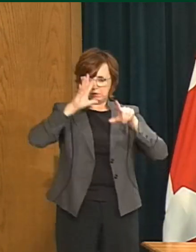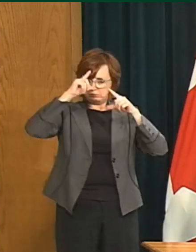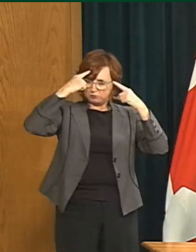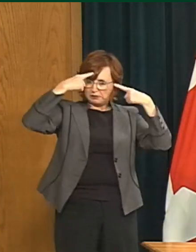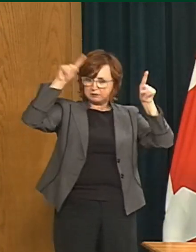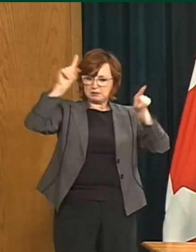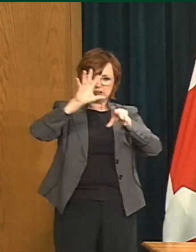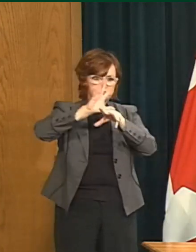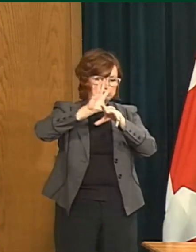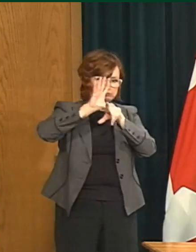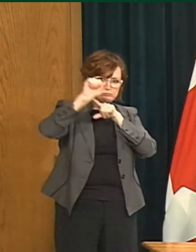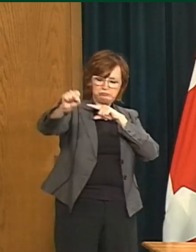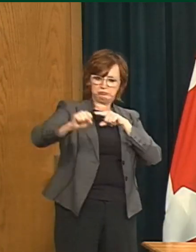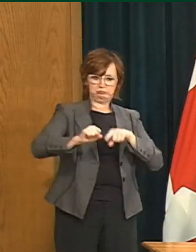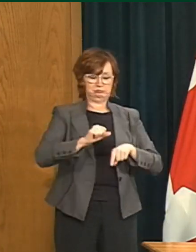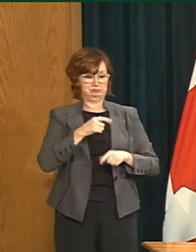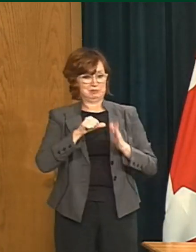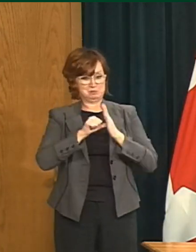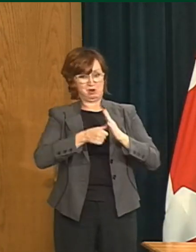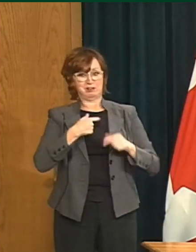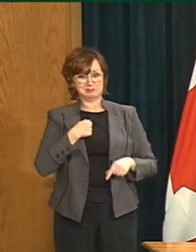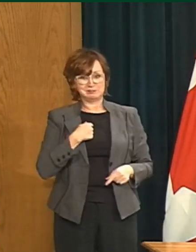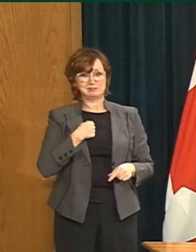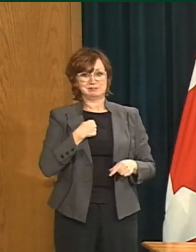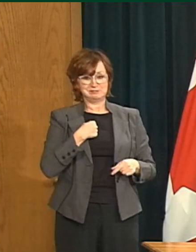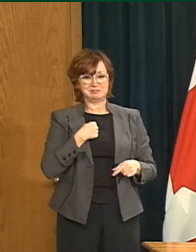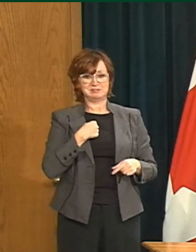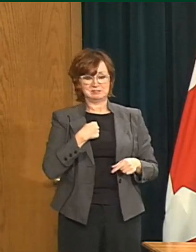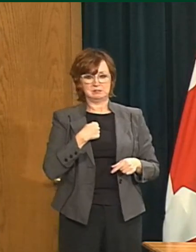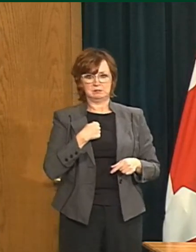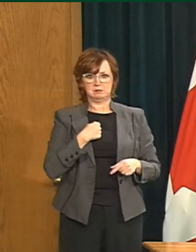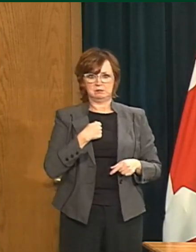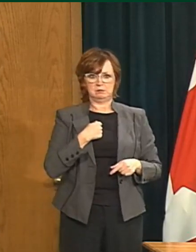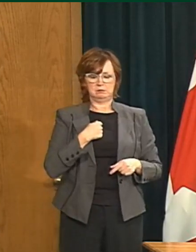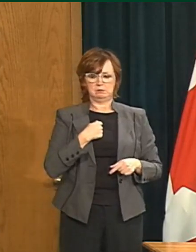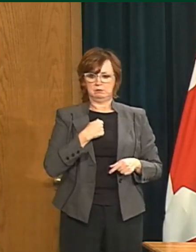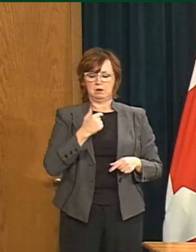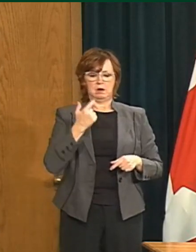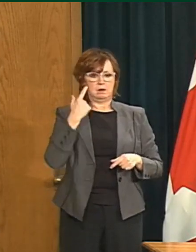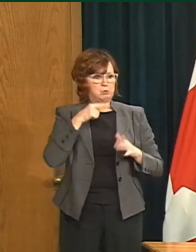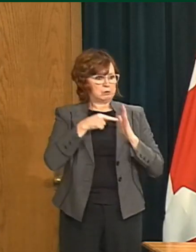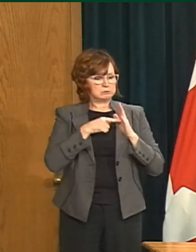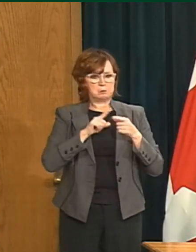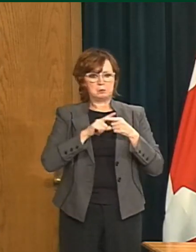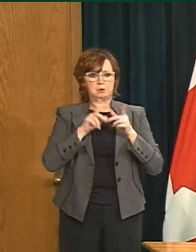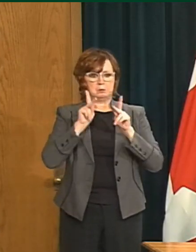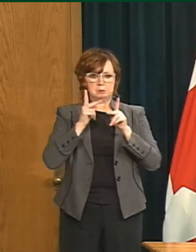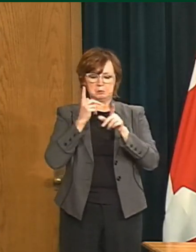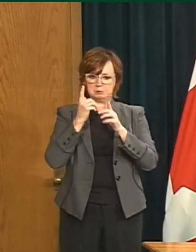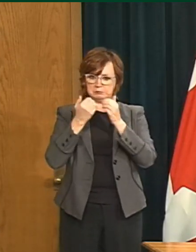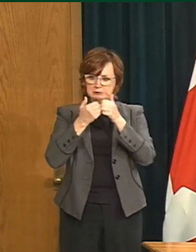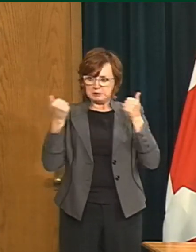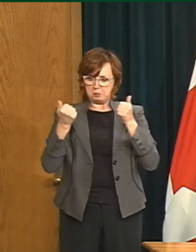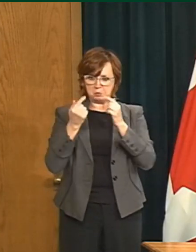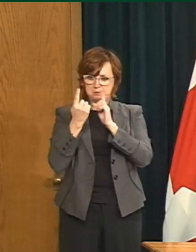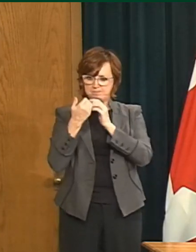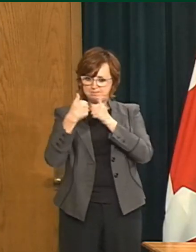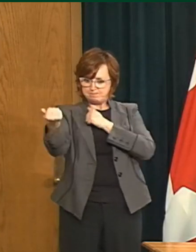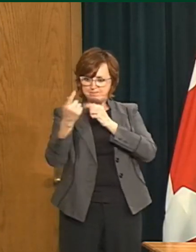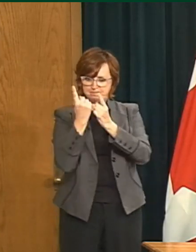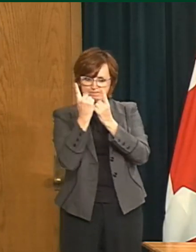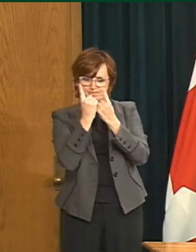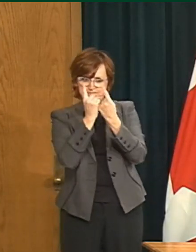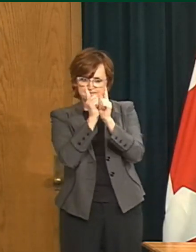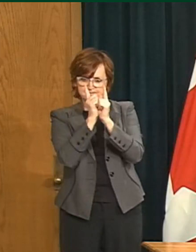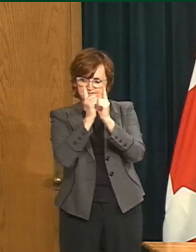embracing Dr. Shahab's advice and with respect to physical distancing, with respect to the size of gatherings that we have. And